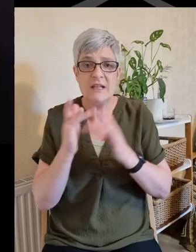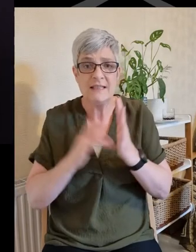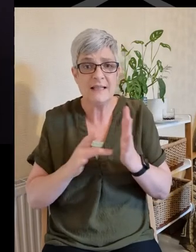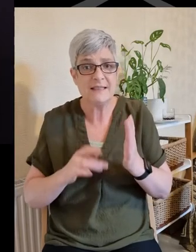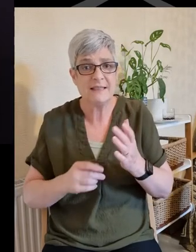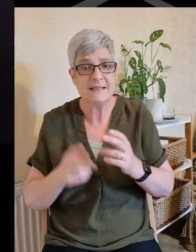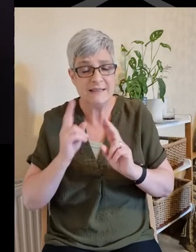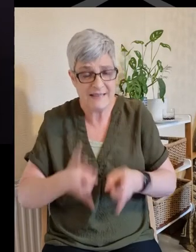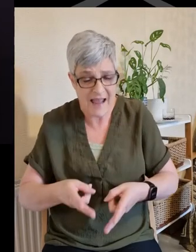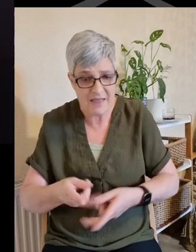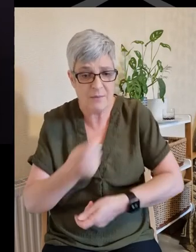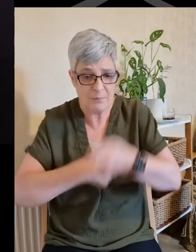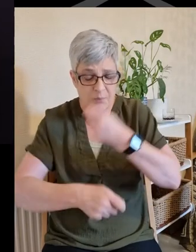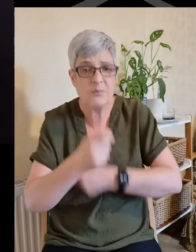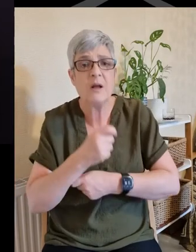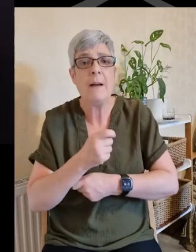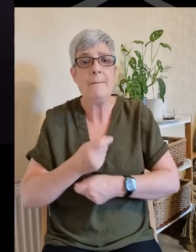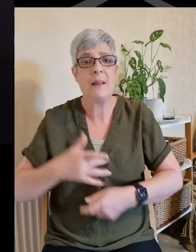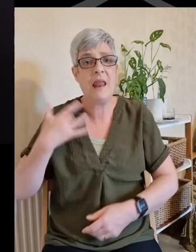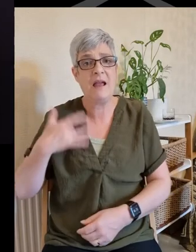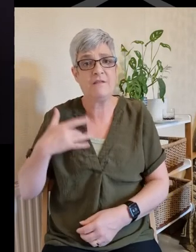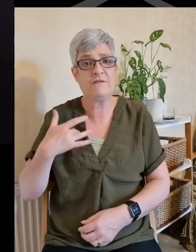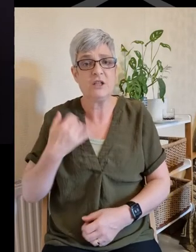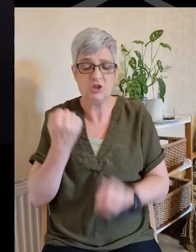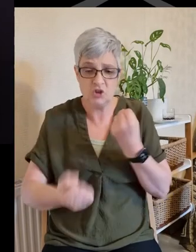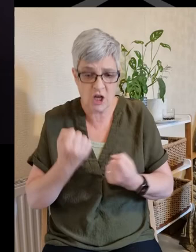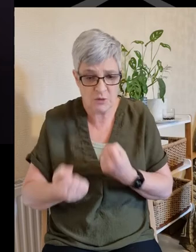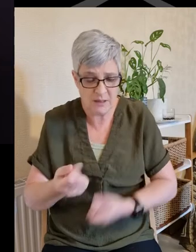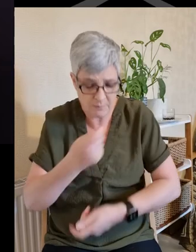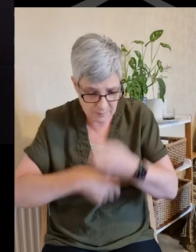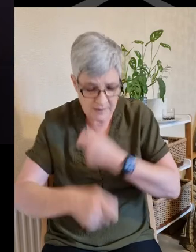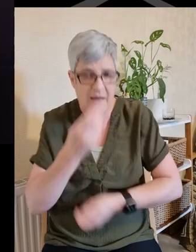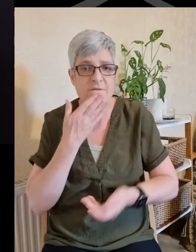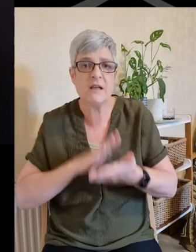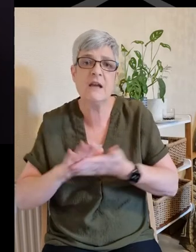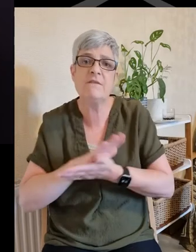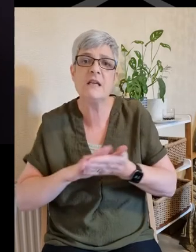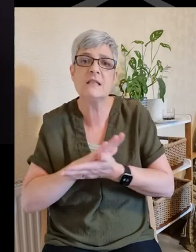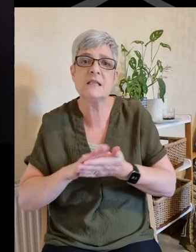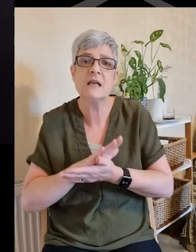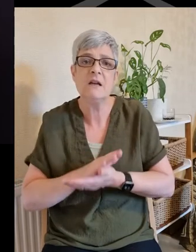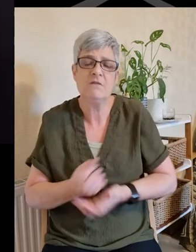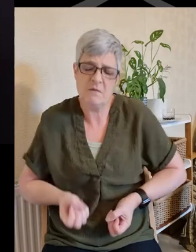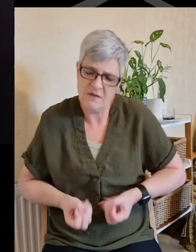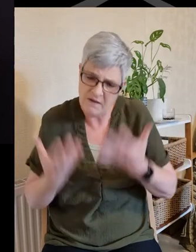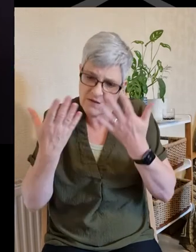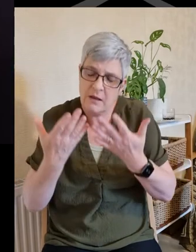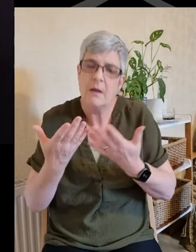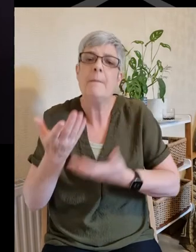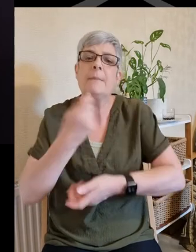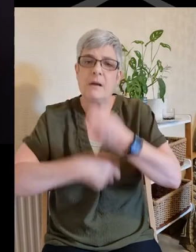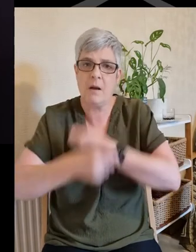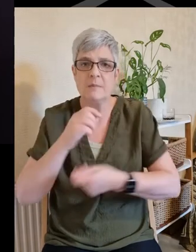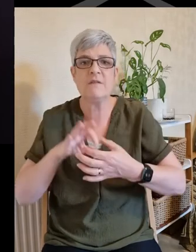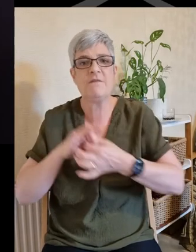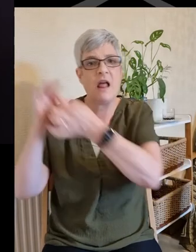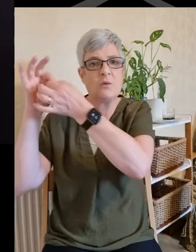his judgment comes forgiveness, from his forsakenness comes fellowship with God.